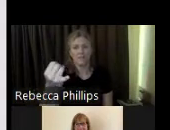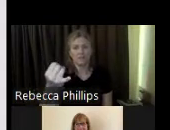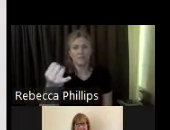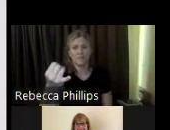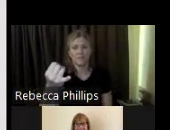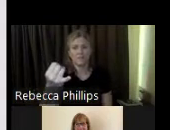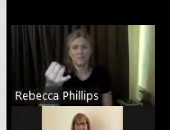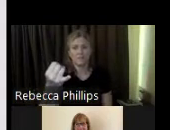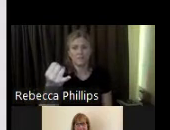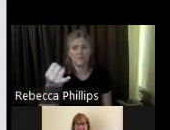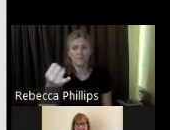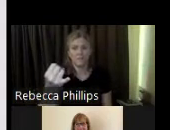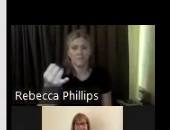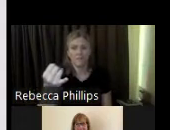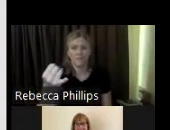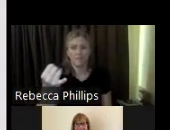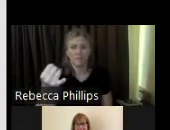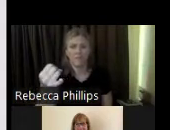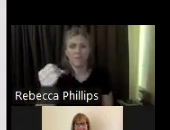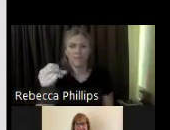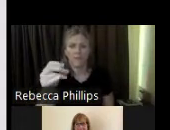J.